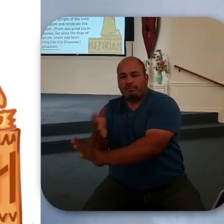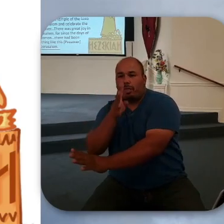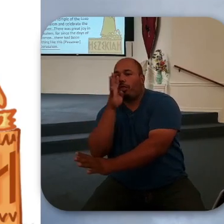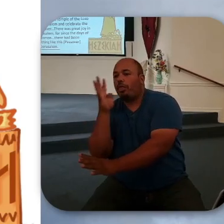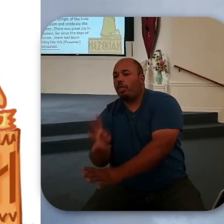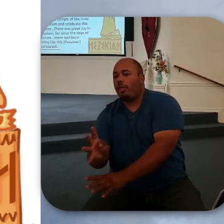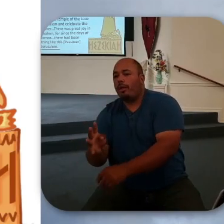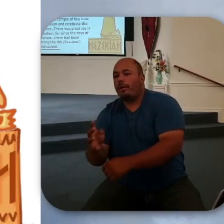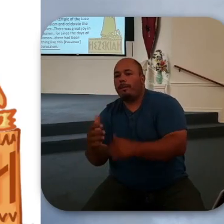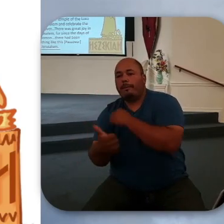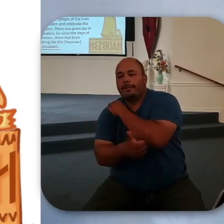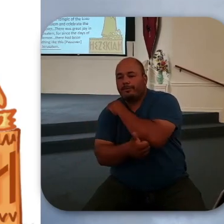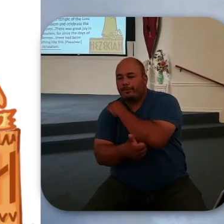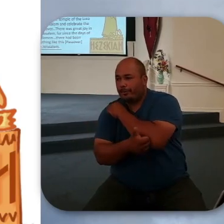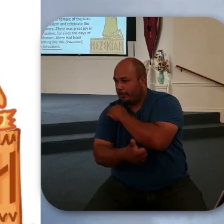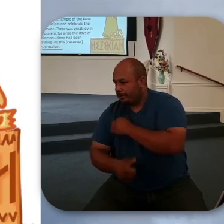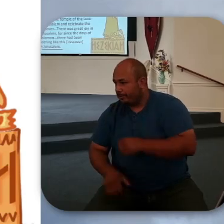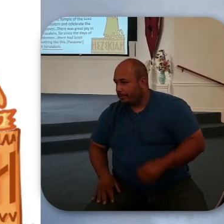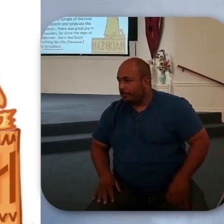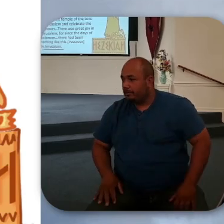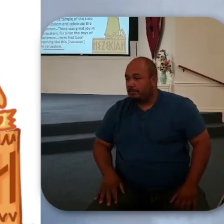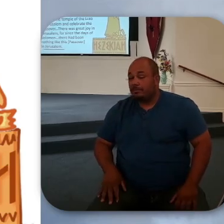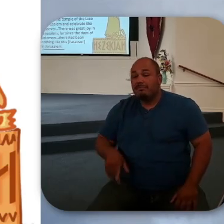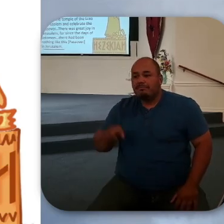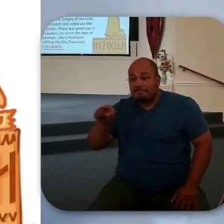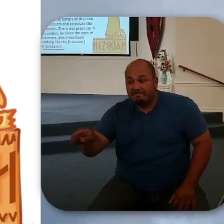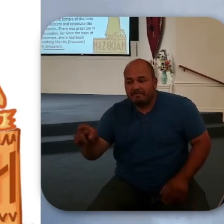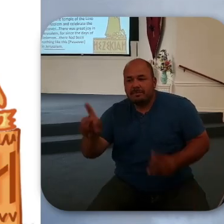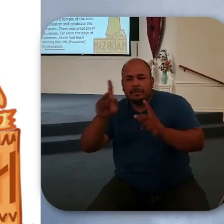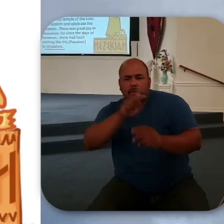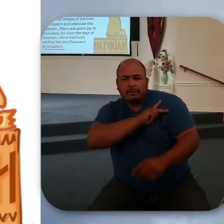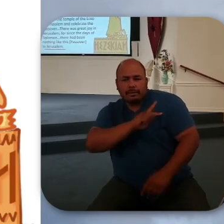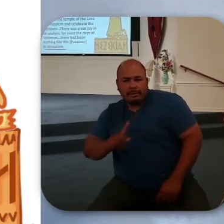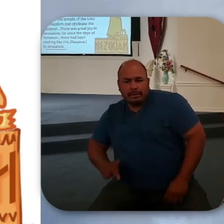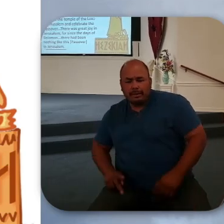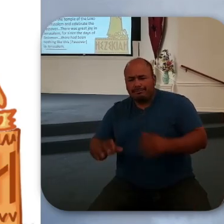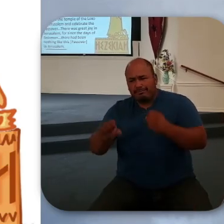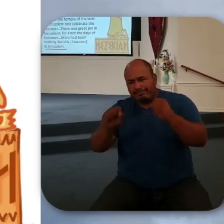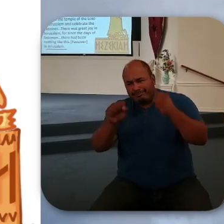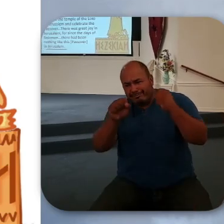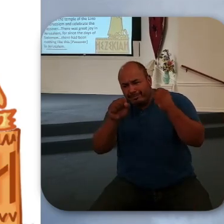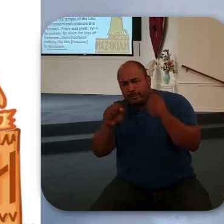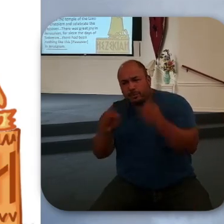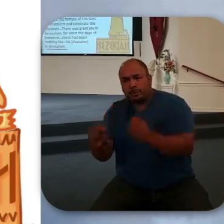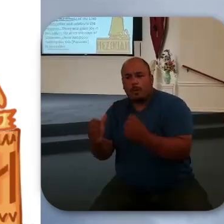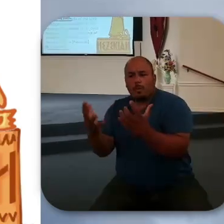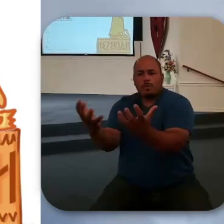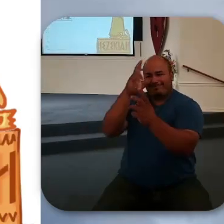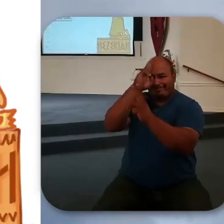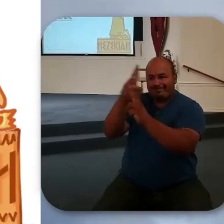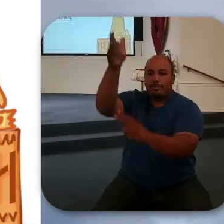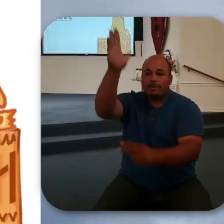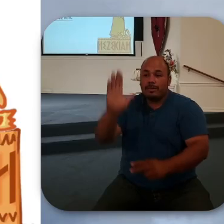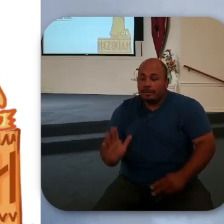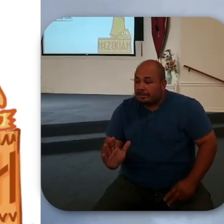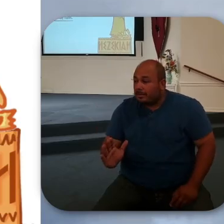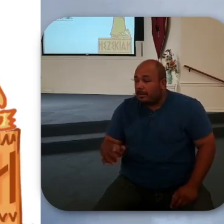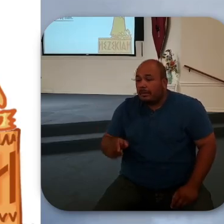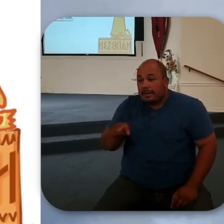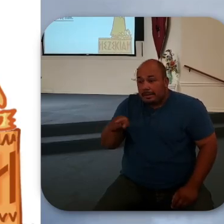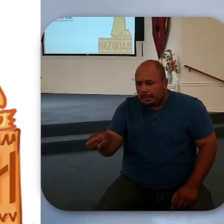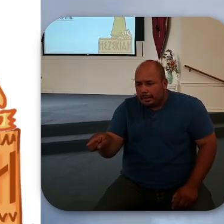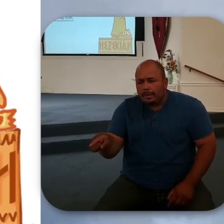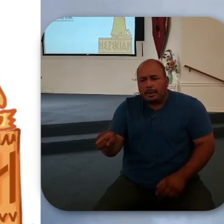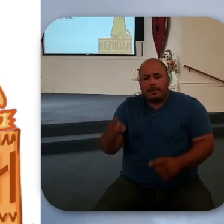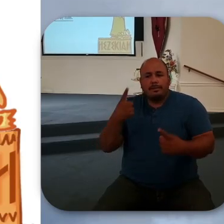who was diligent in honoring God. Verse 7 tells us Hezekiah was successful in whatever he